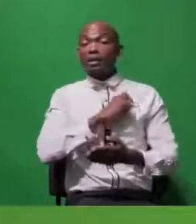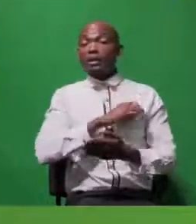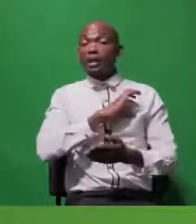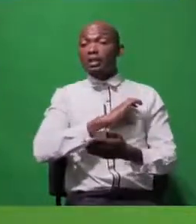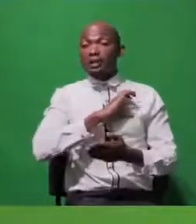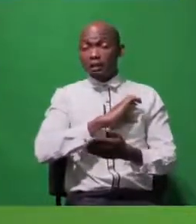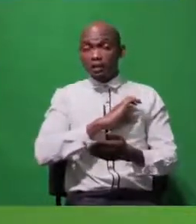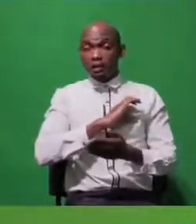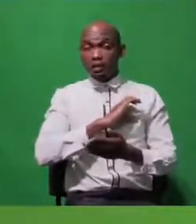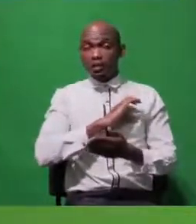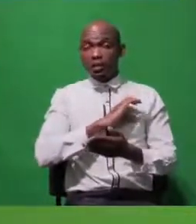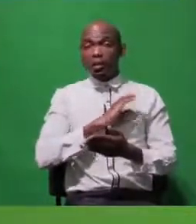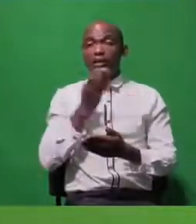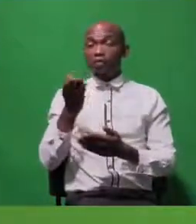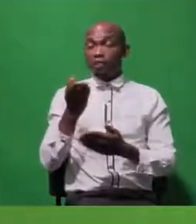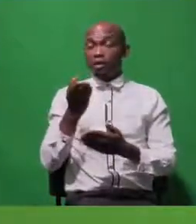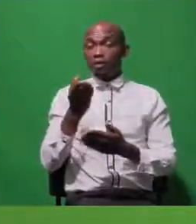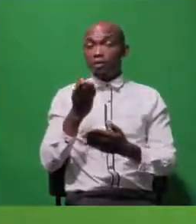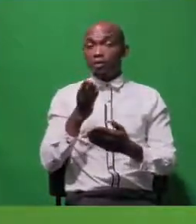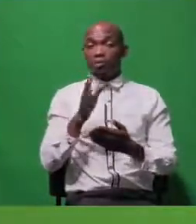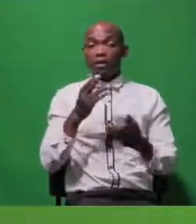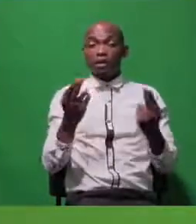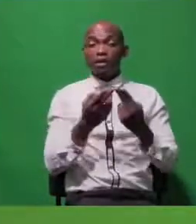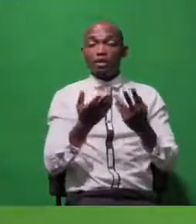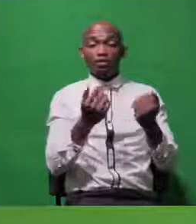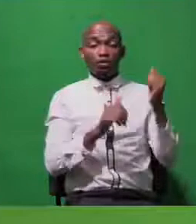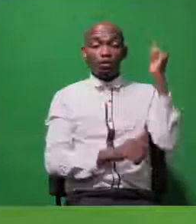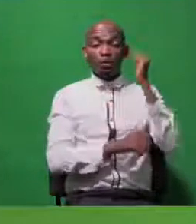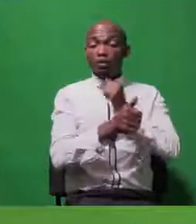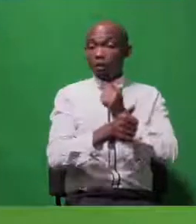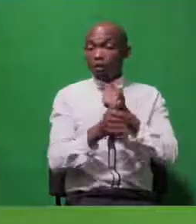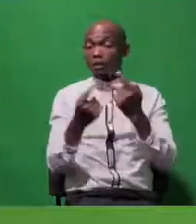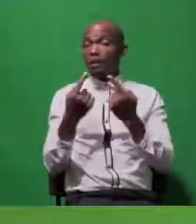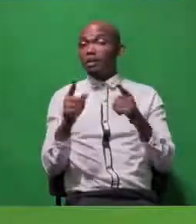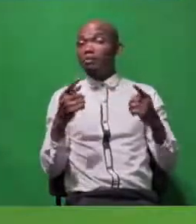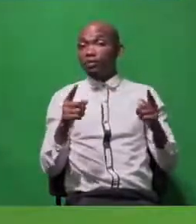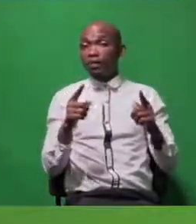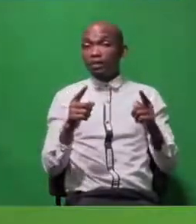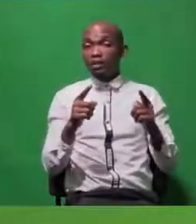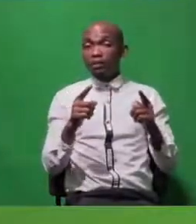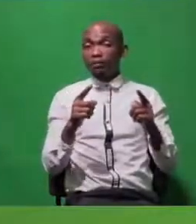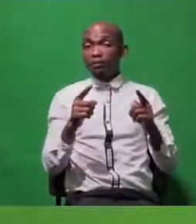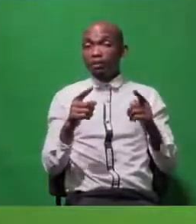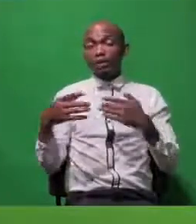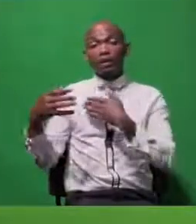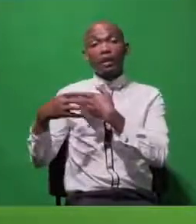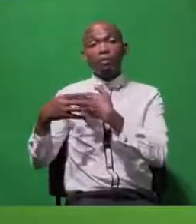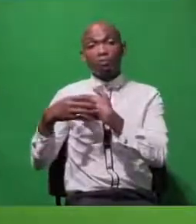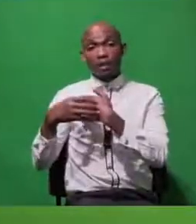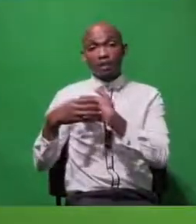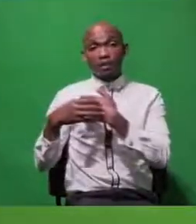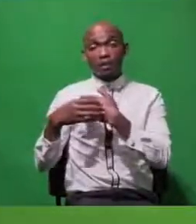plane, and also to represent different reflections by drawing.